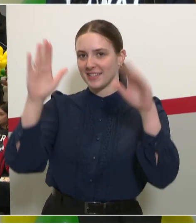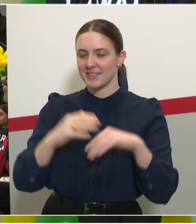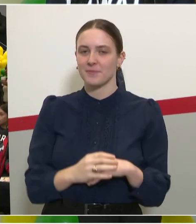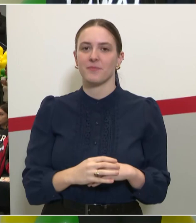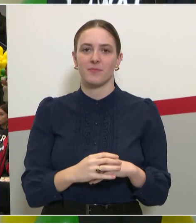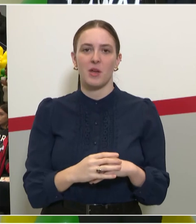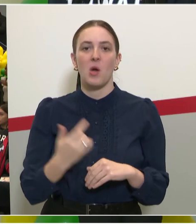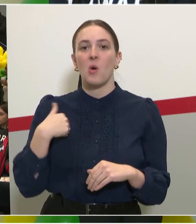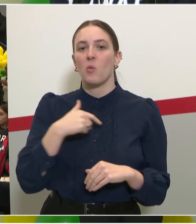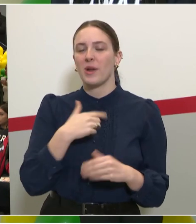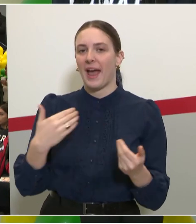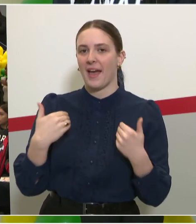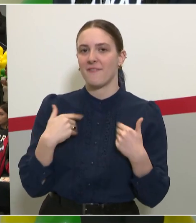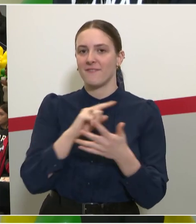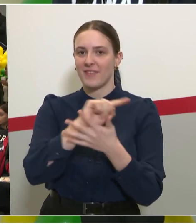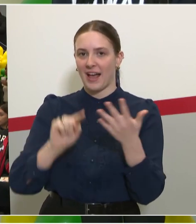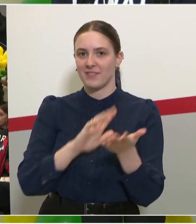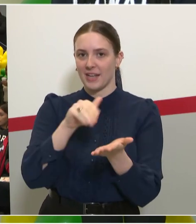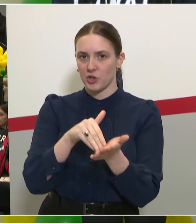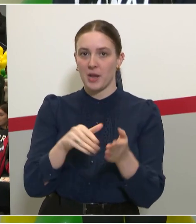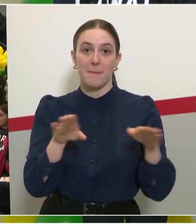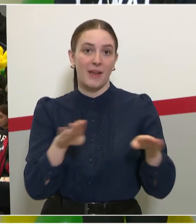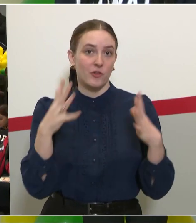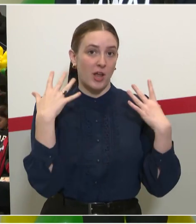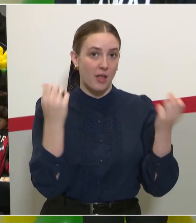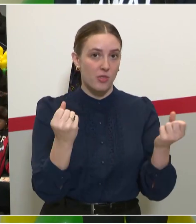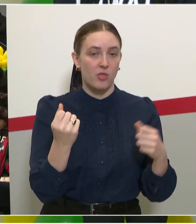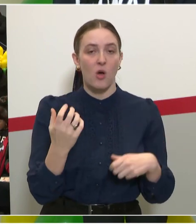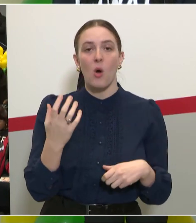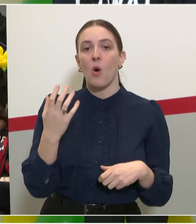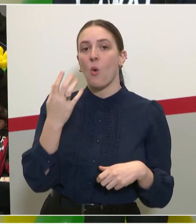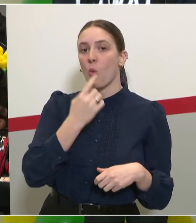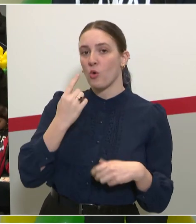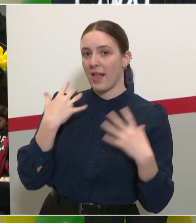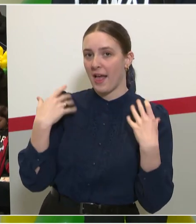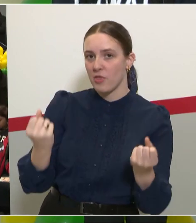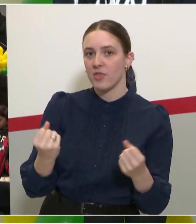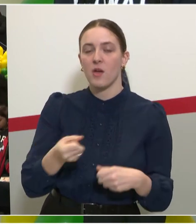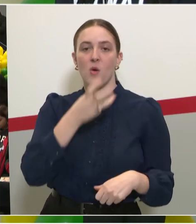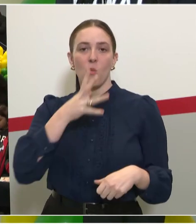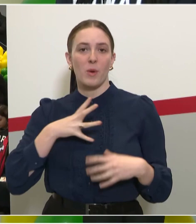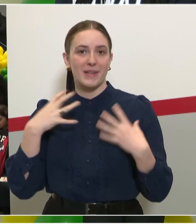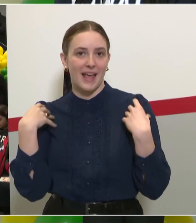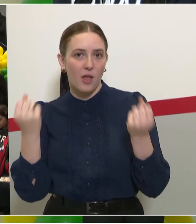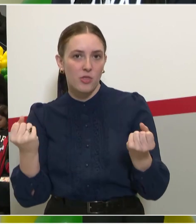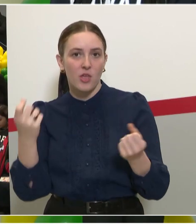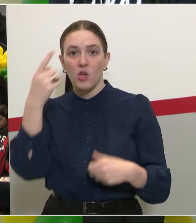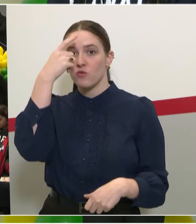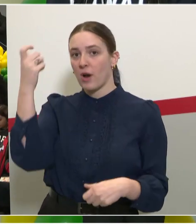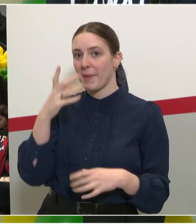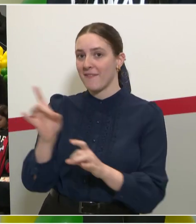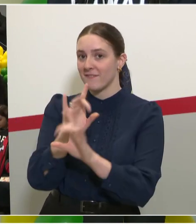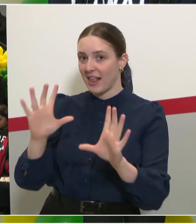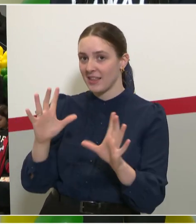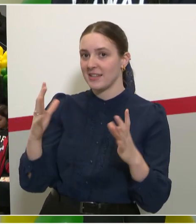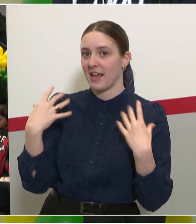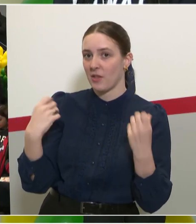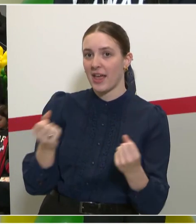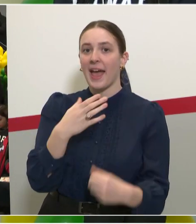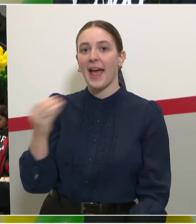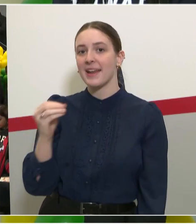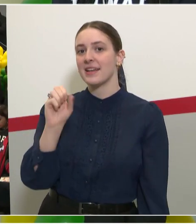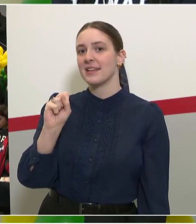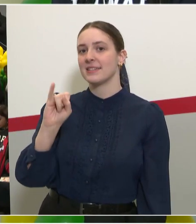the behavioral health, oral health, women's health, and trauma and violence, as well as sickle cell,